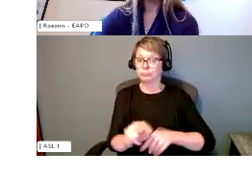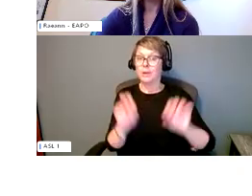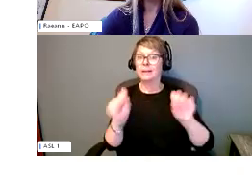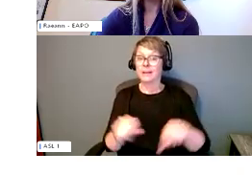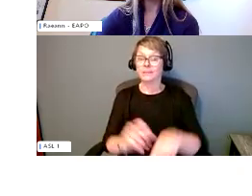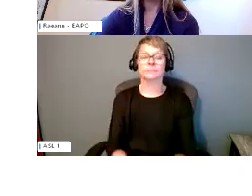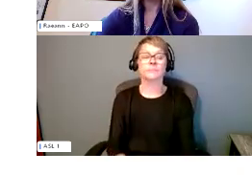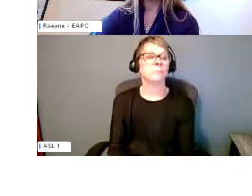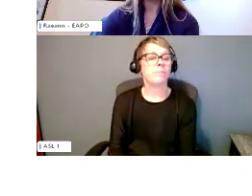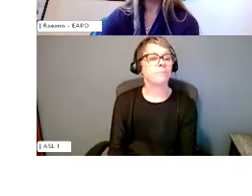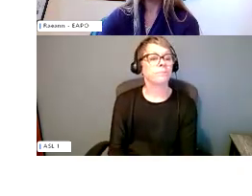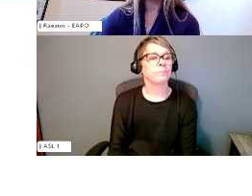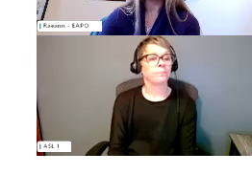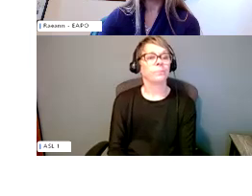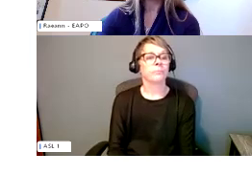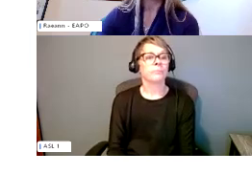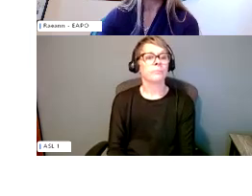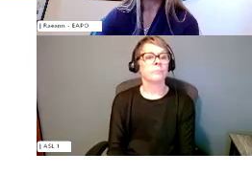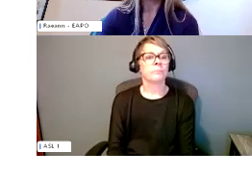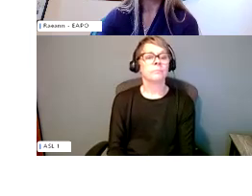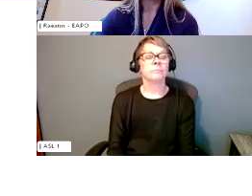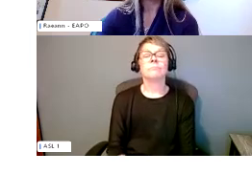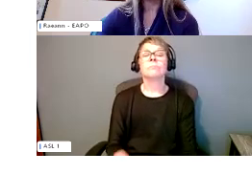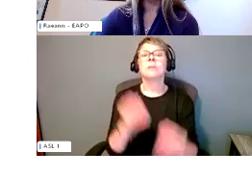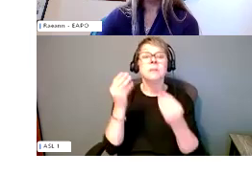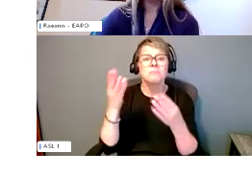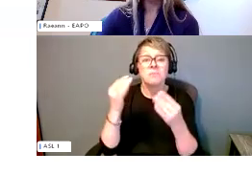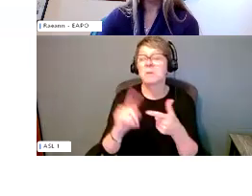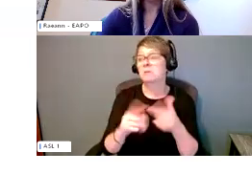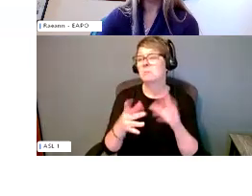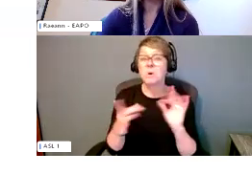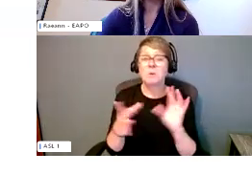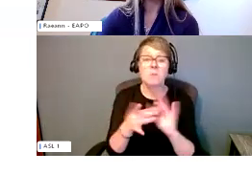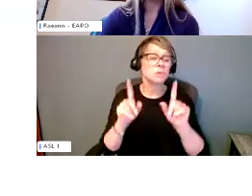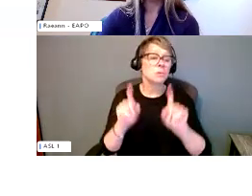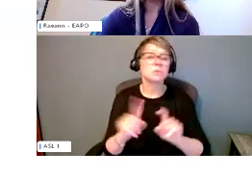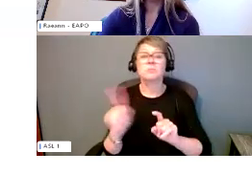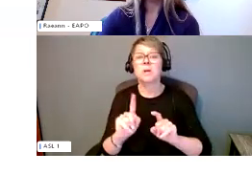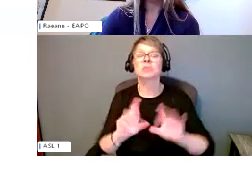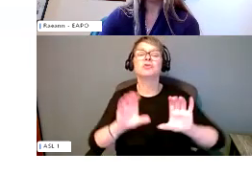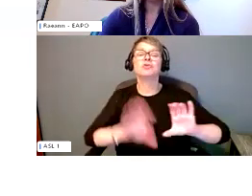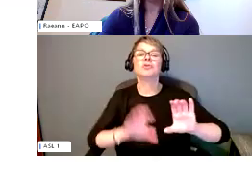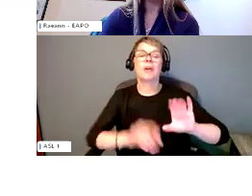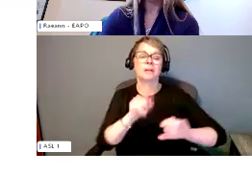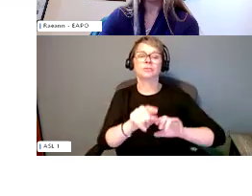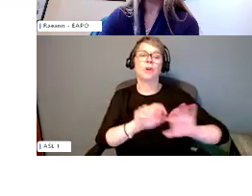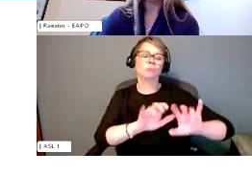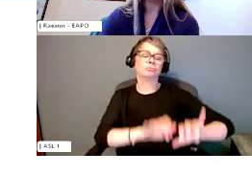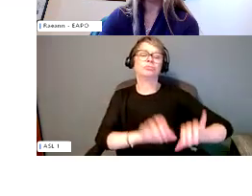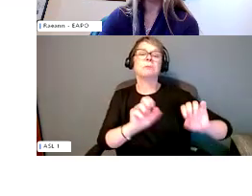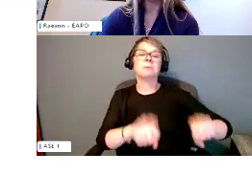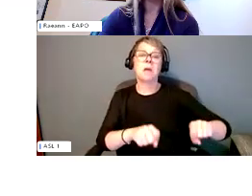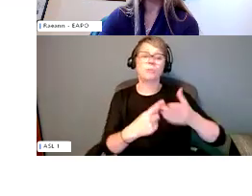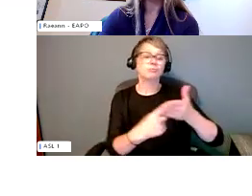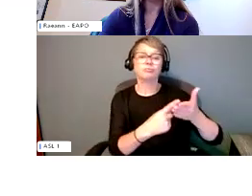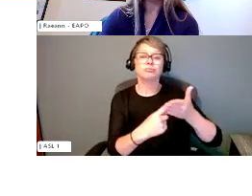You can post information, comments in the chat box. We do encourage everyone to have conversations if there's topics that